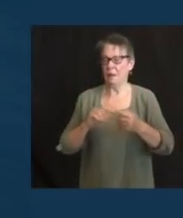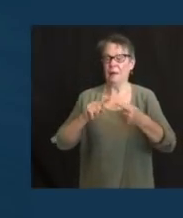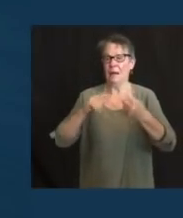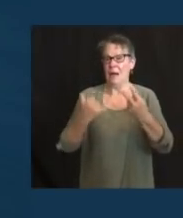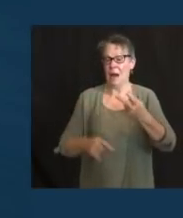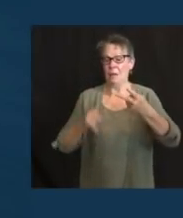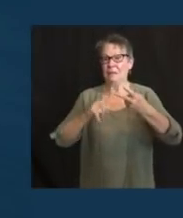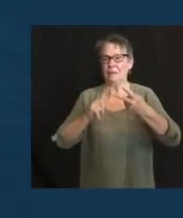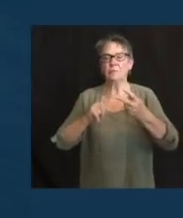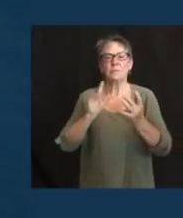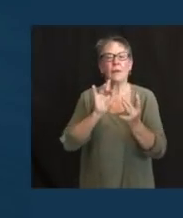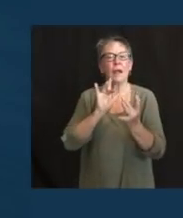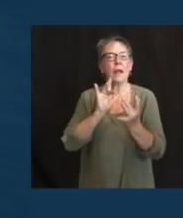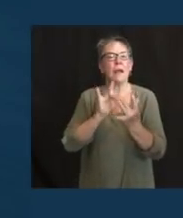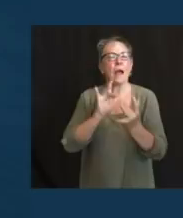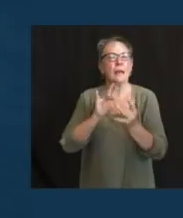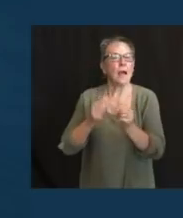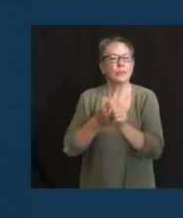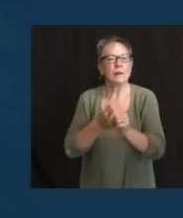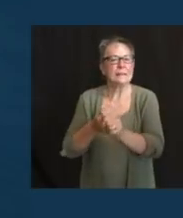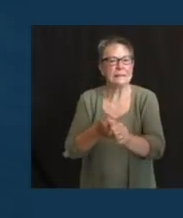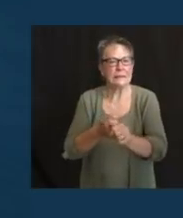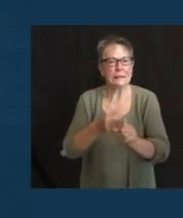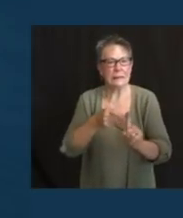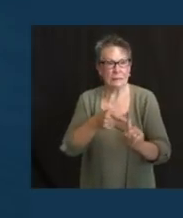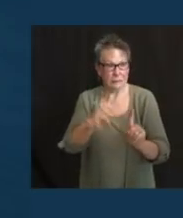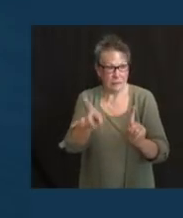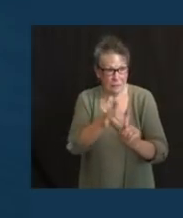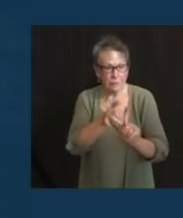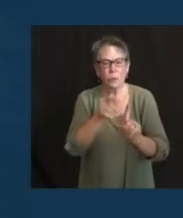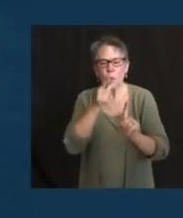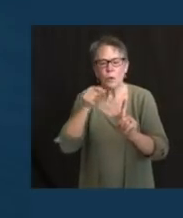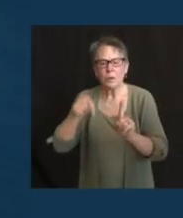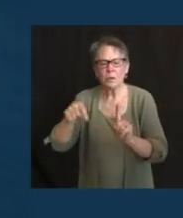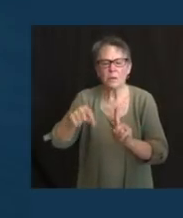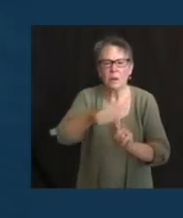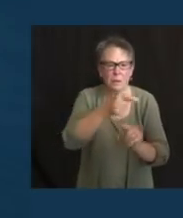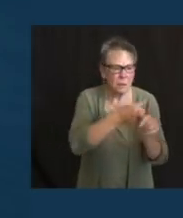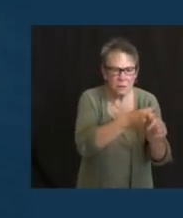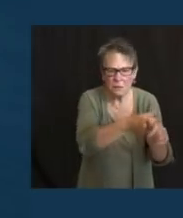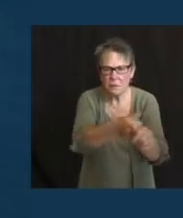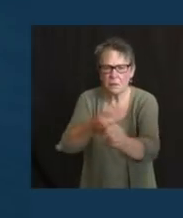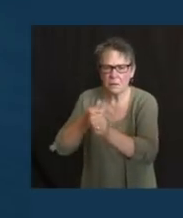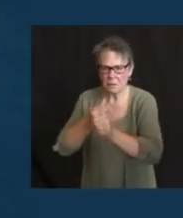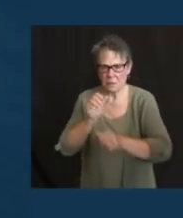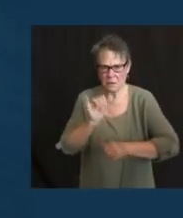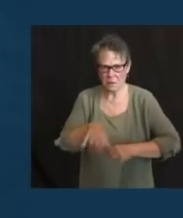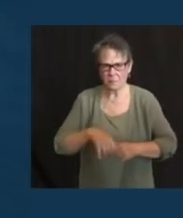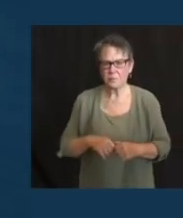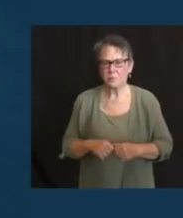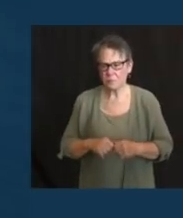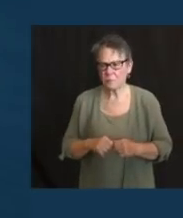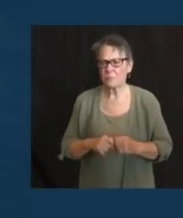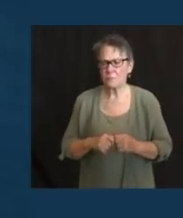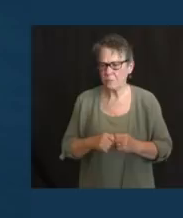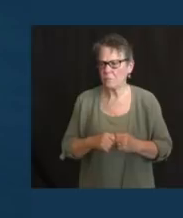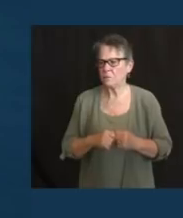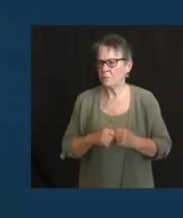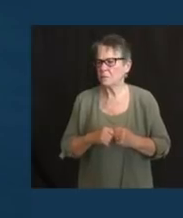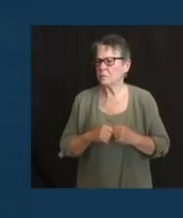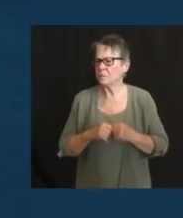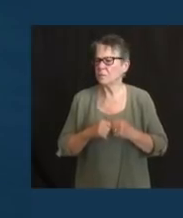method for taking on the spread of disease for many, many years. But in many of those cases, not all, but many, there